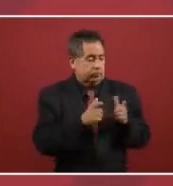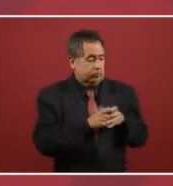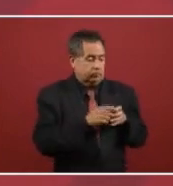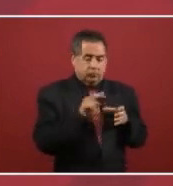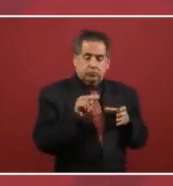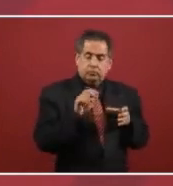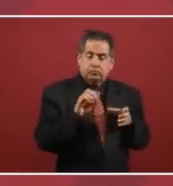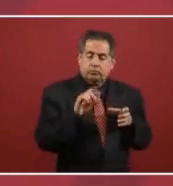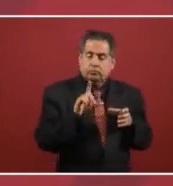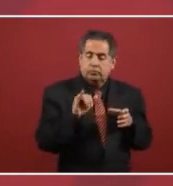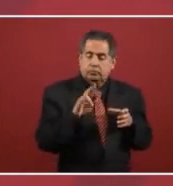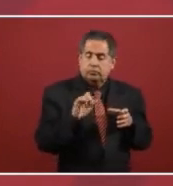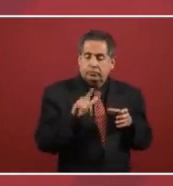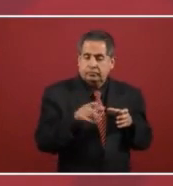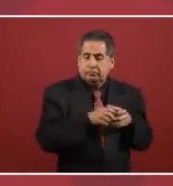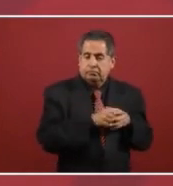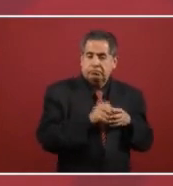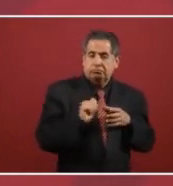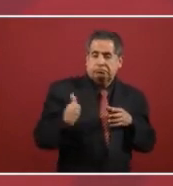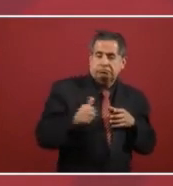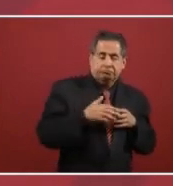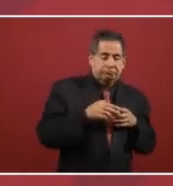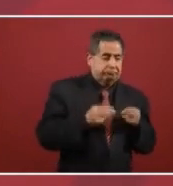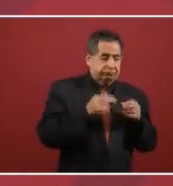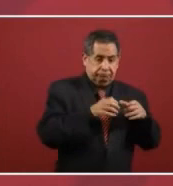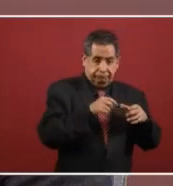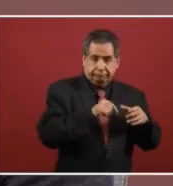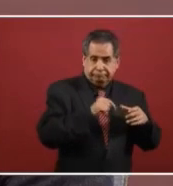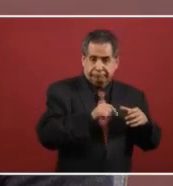how the neoliberals